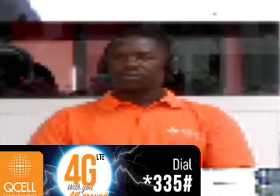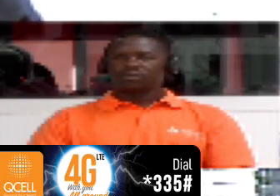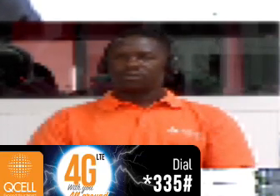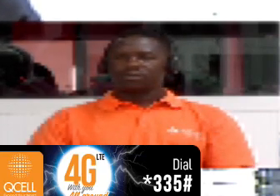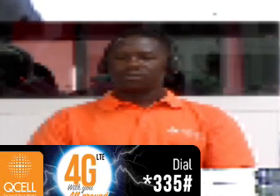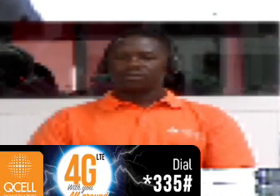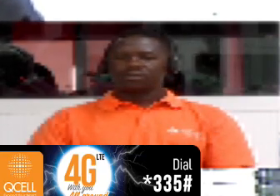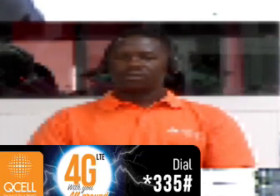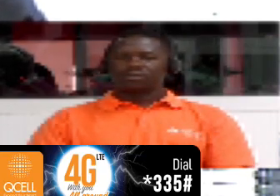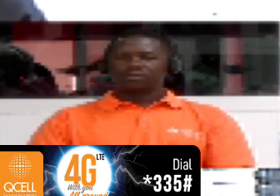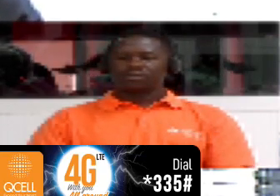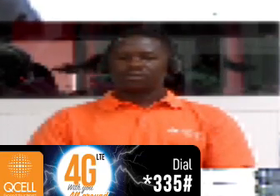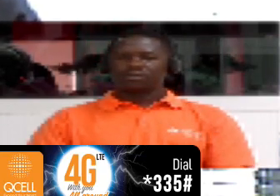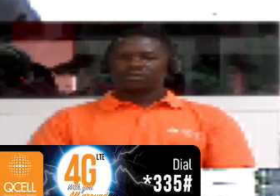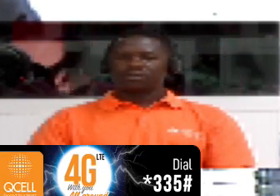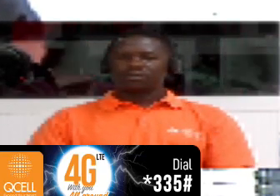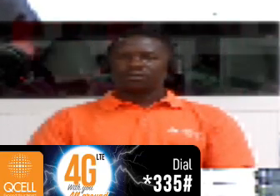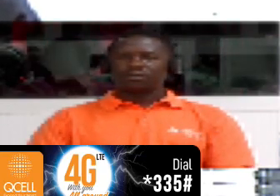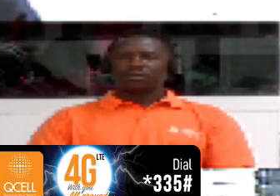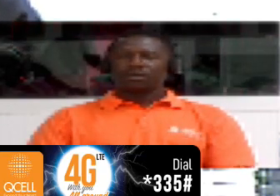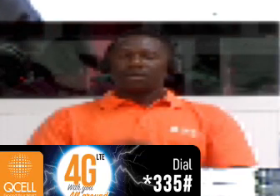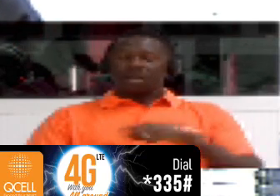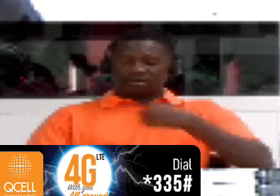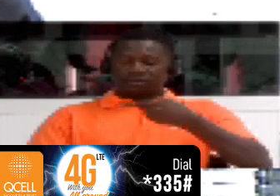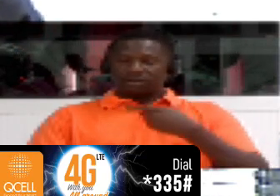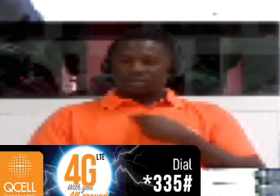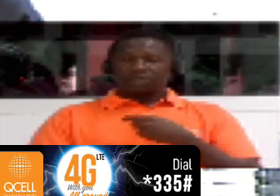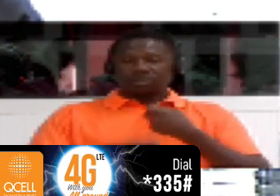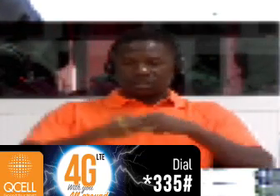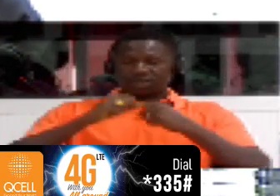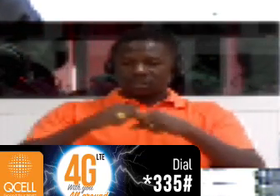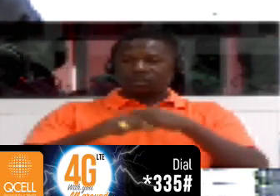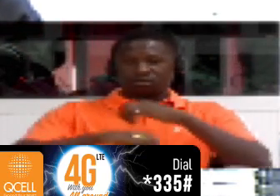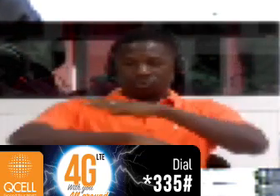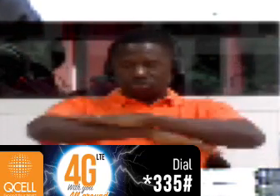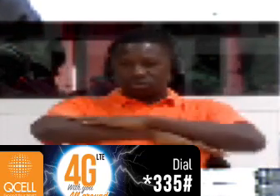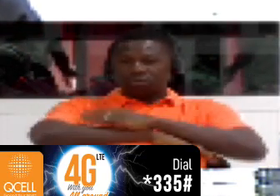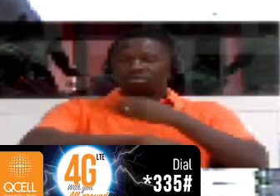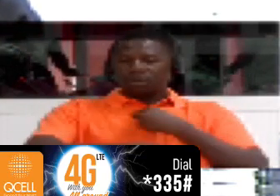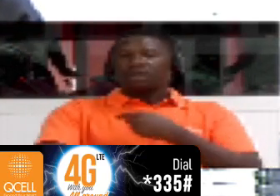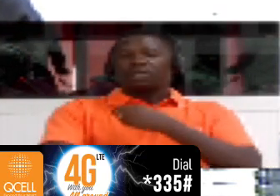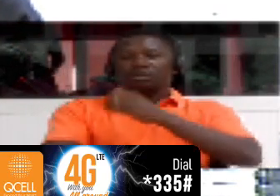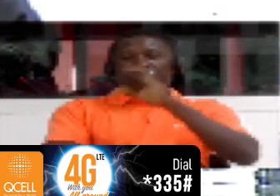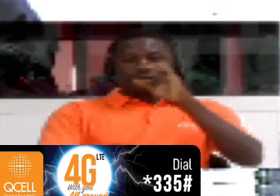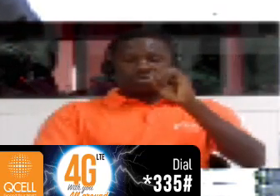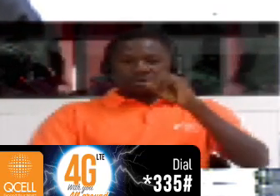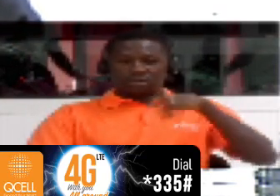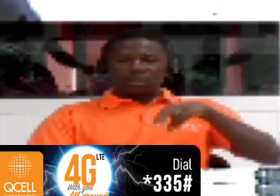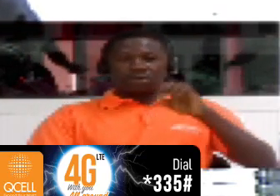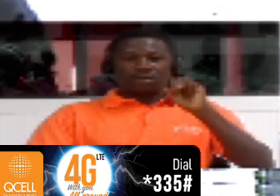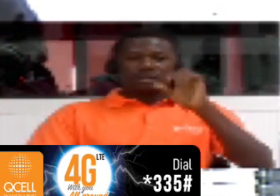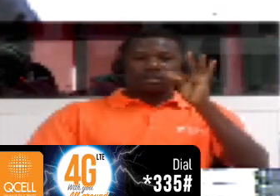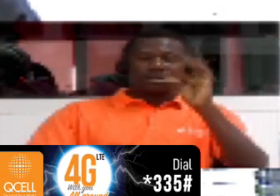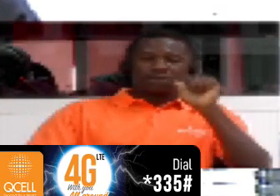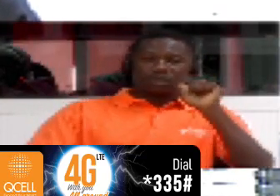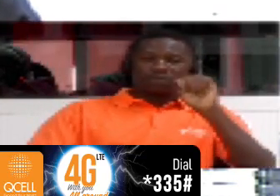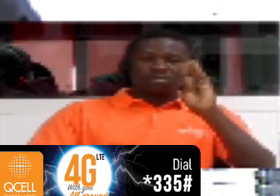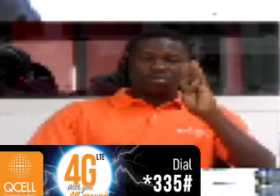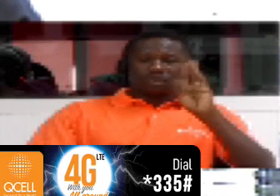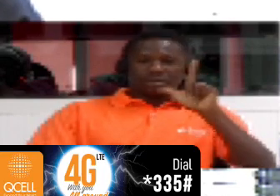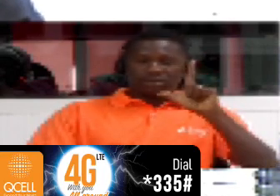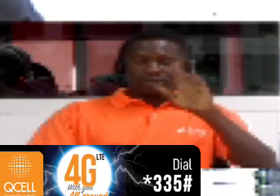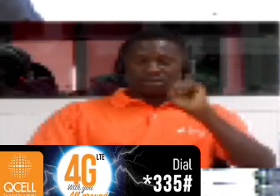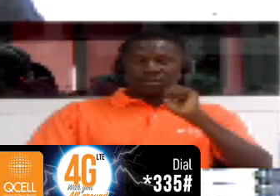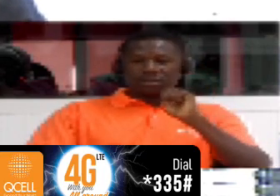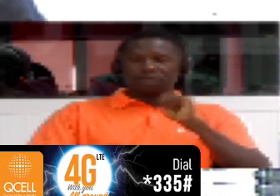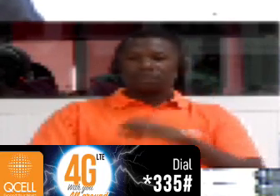Kabrin bota training school mung constable already. After I left the training school, I was a constable. 2005 nyinkono inata